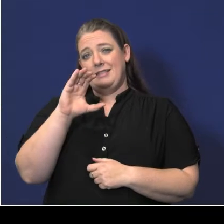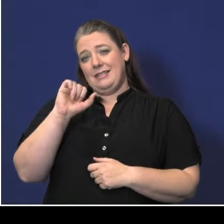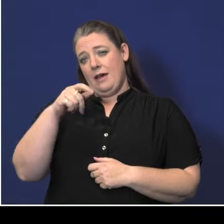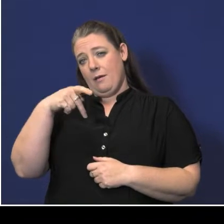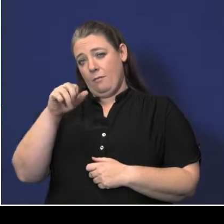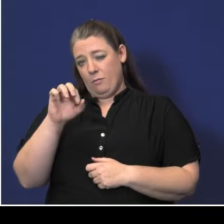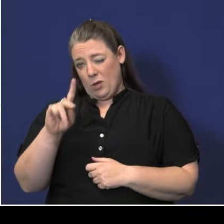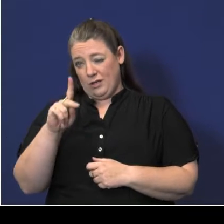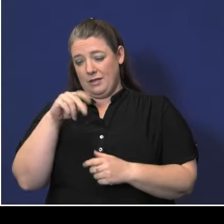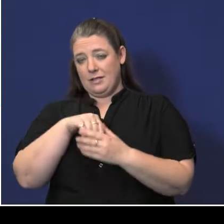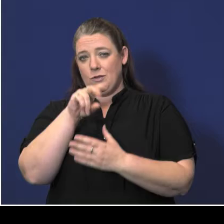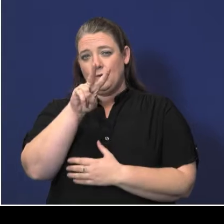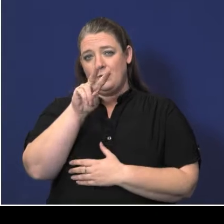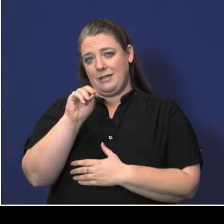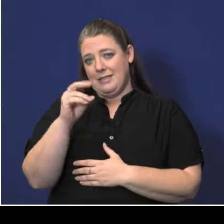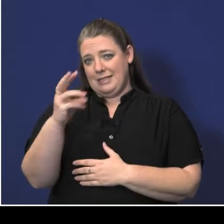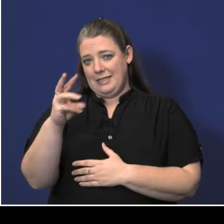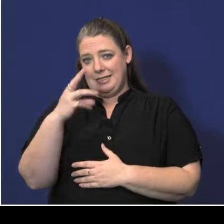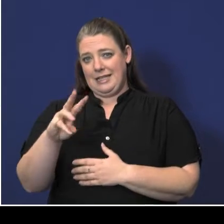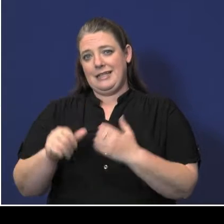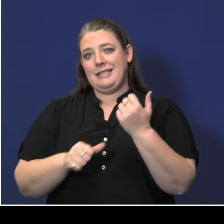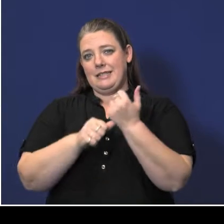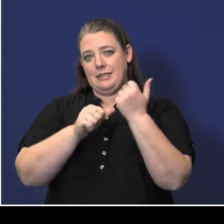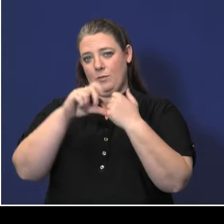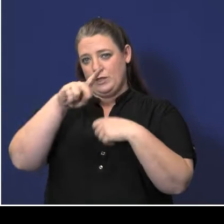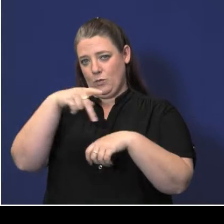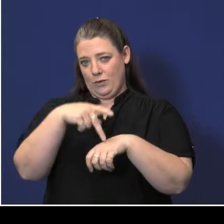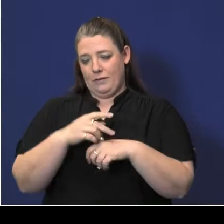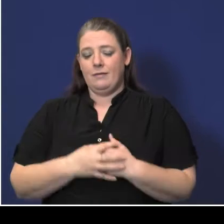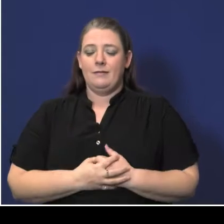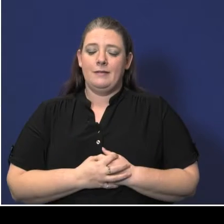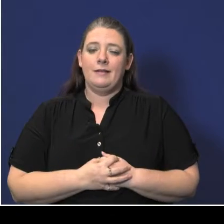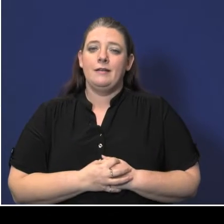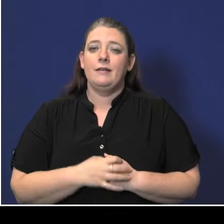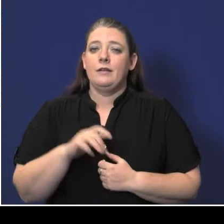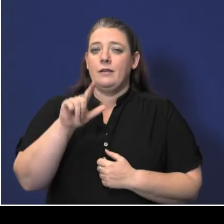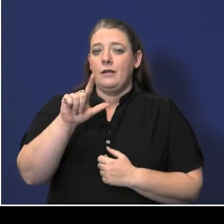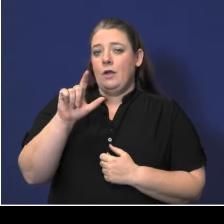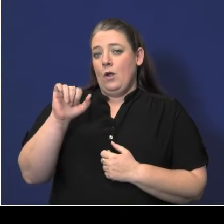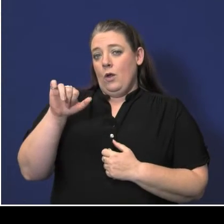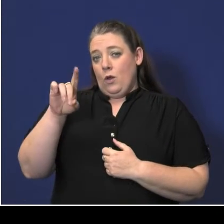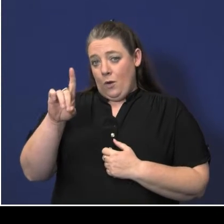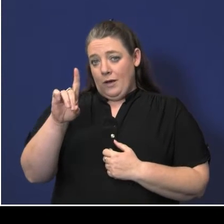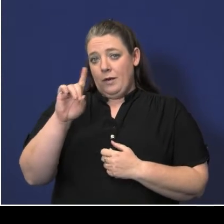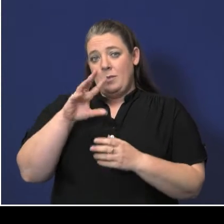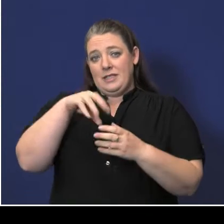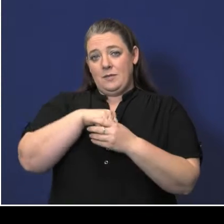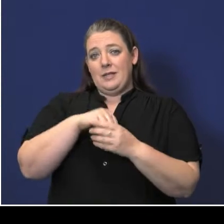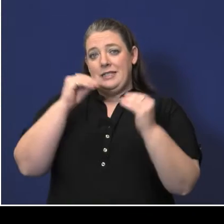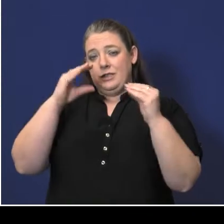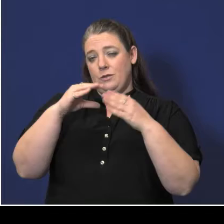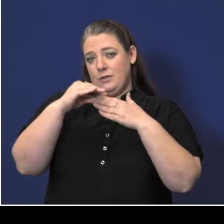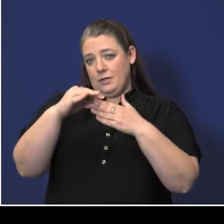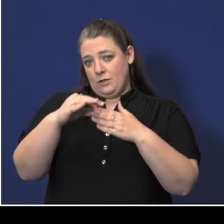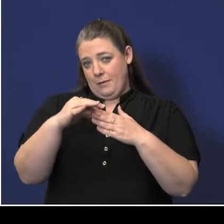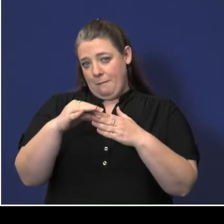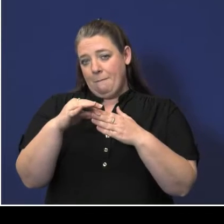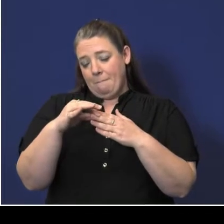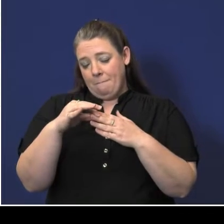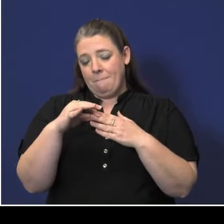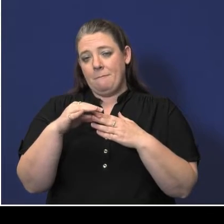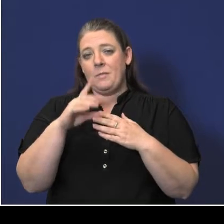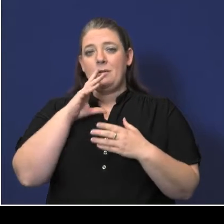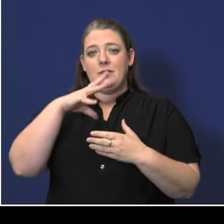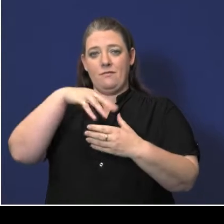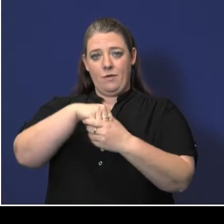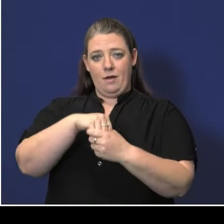in 2016 as an assistant principal. Lloyd participated in the Teacher Leadership Institute, was a participant